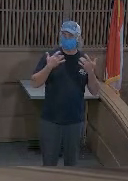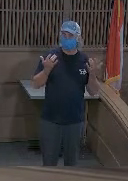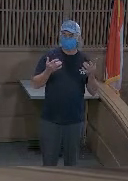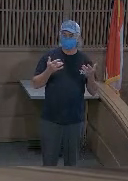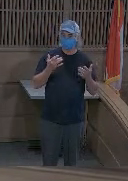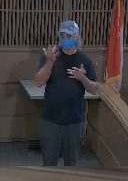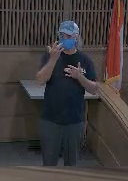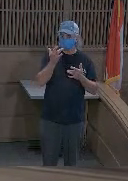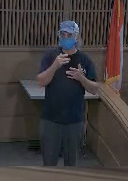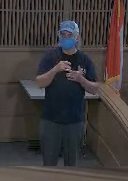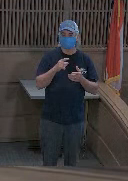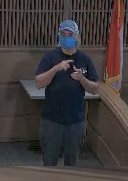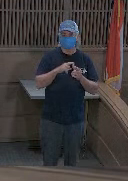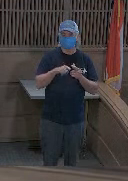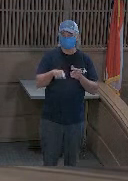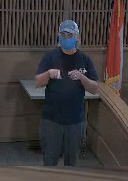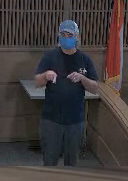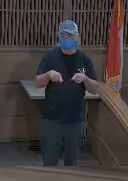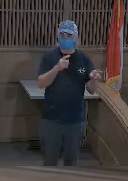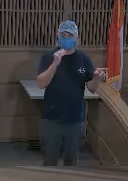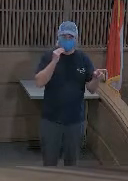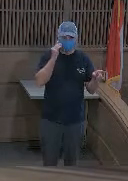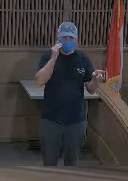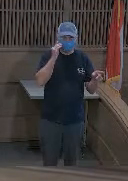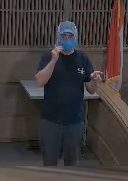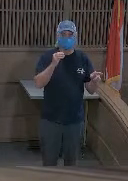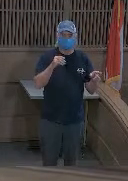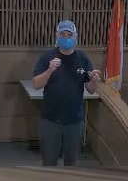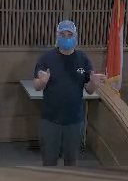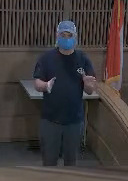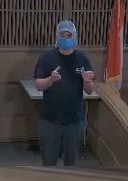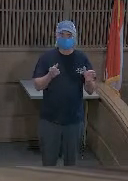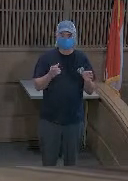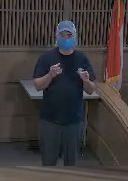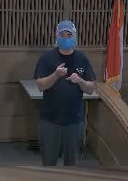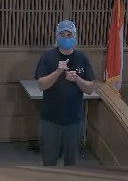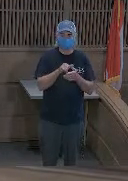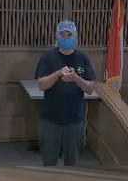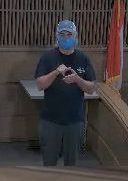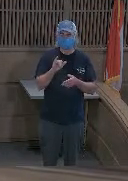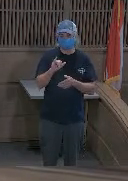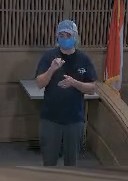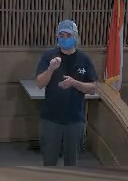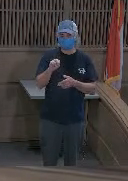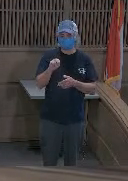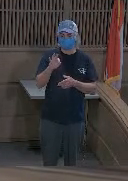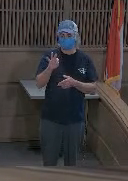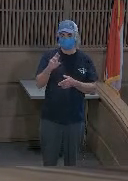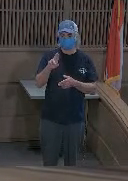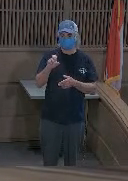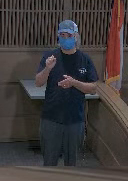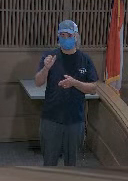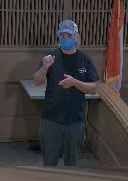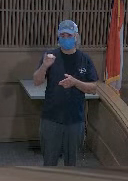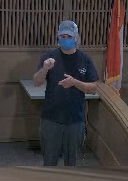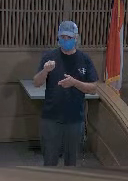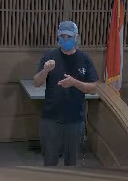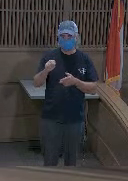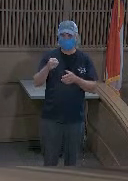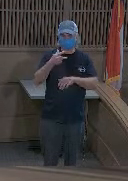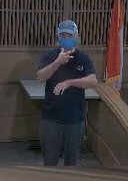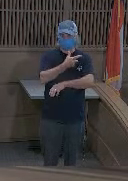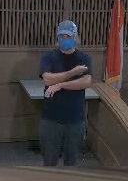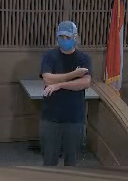be discharged home, we encourage you to get the monoclonal antibody infusion. And over the last week, we have been able